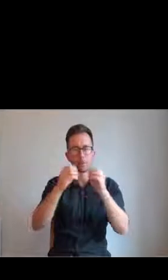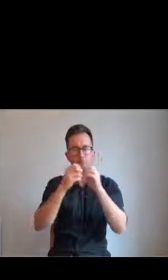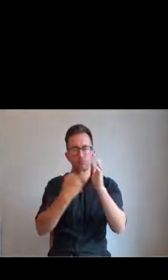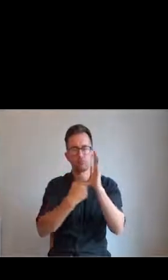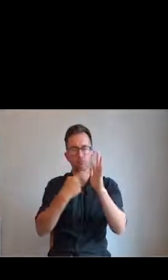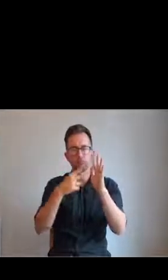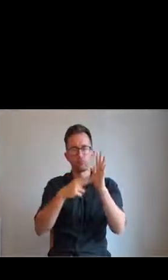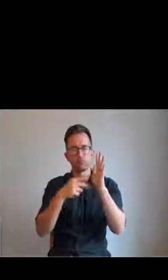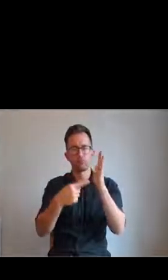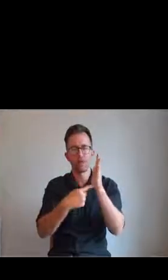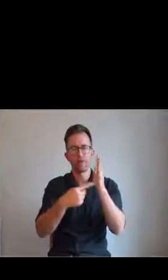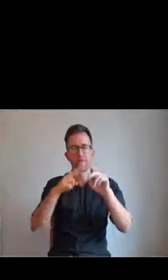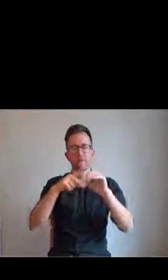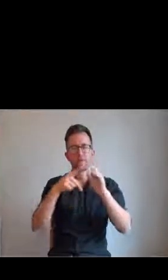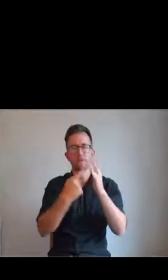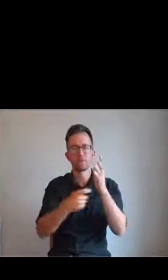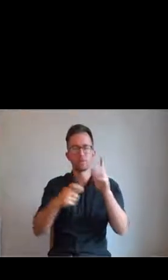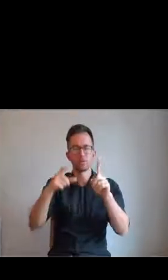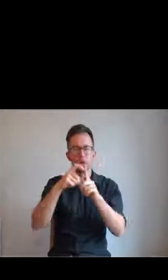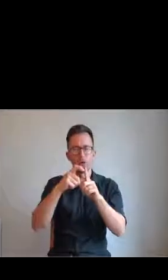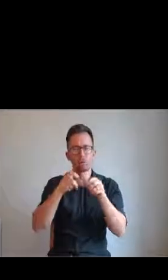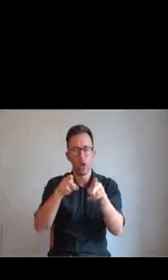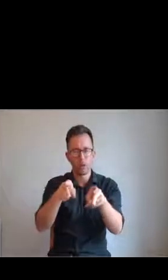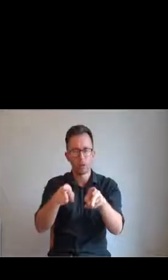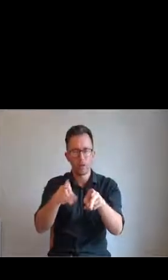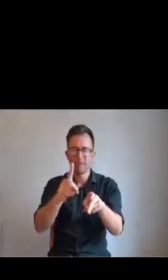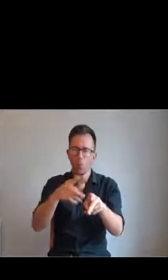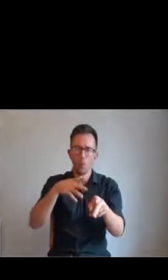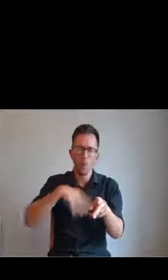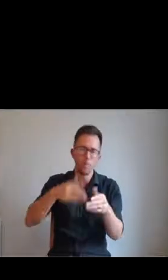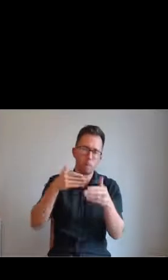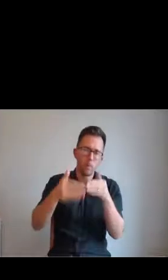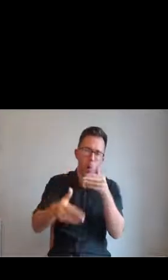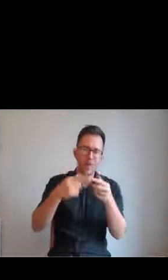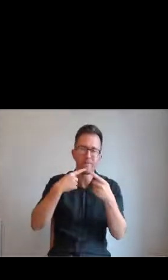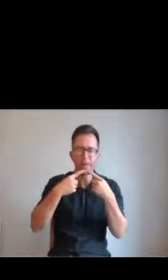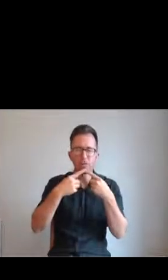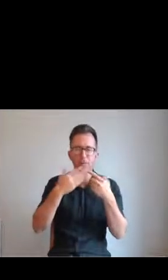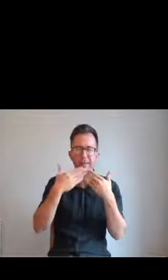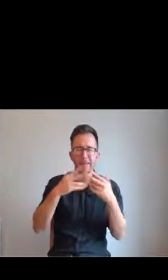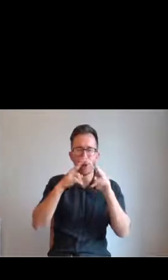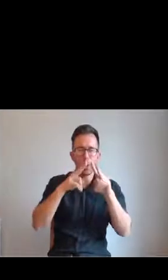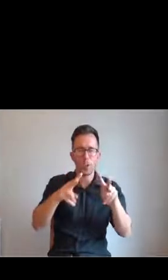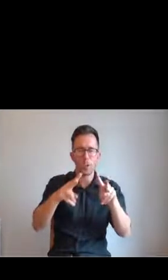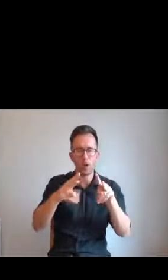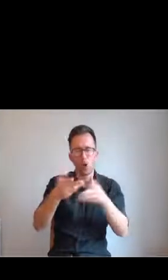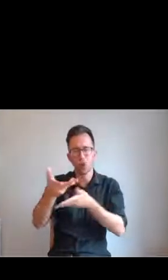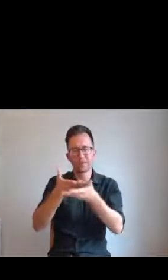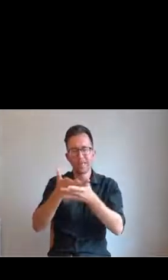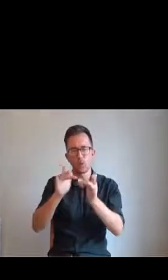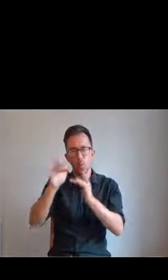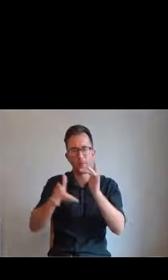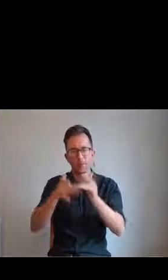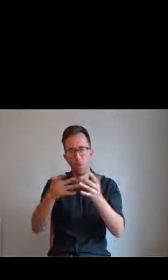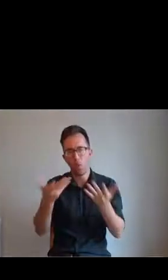noise barriers are available in the guide or on our consultation website.